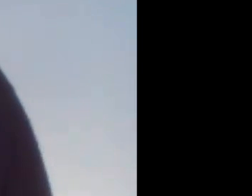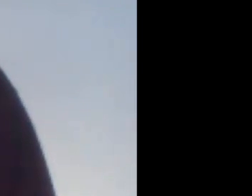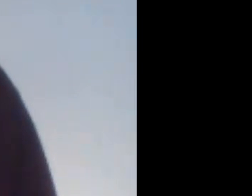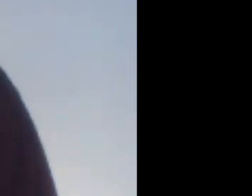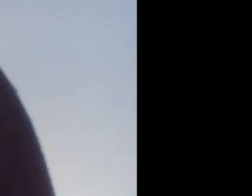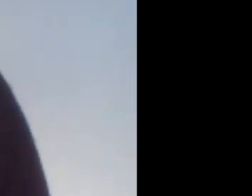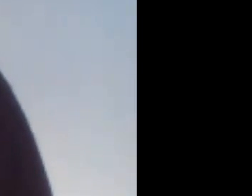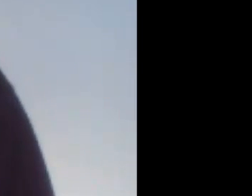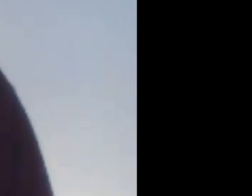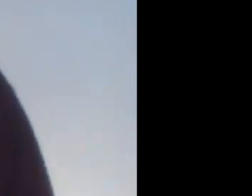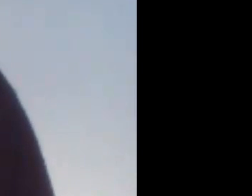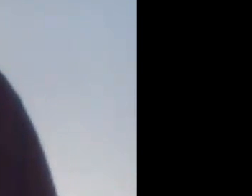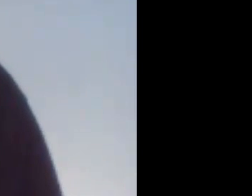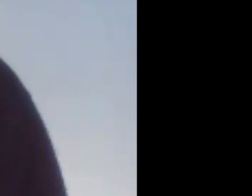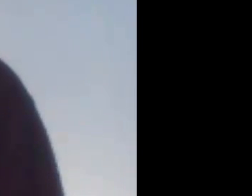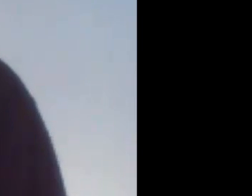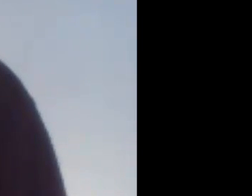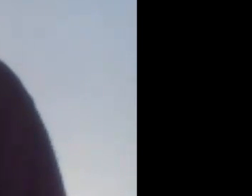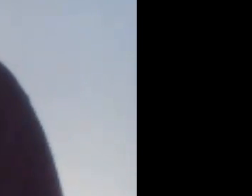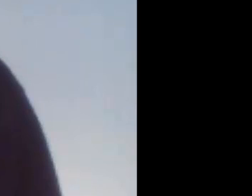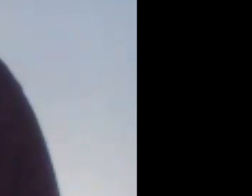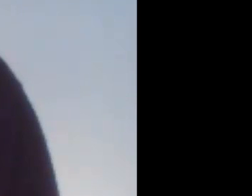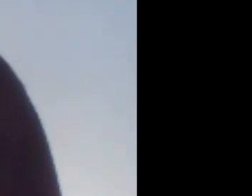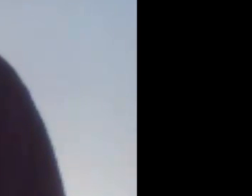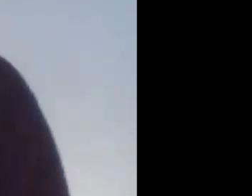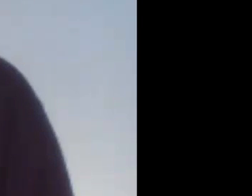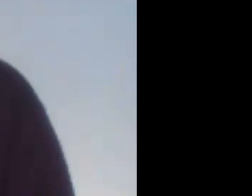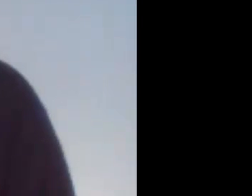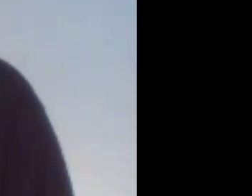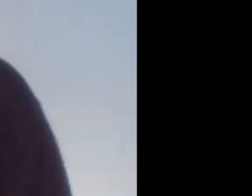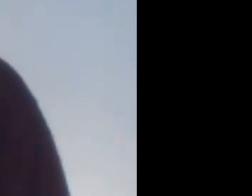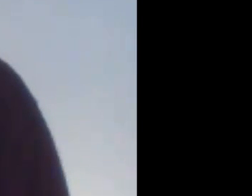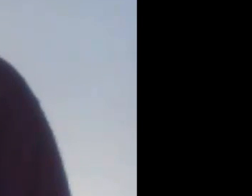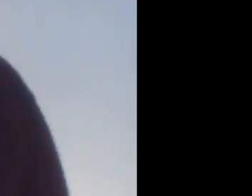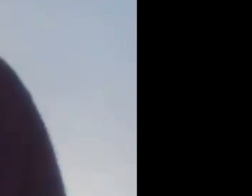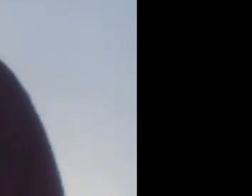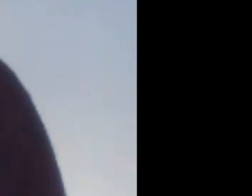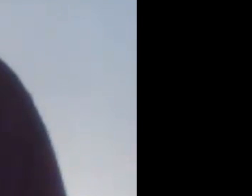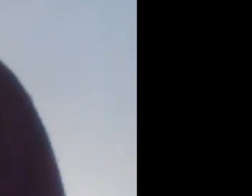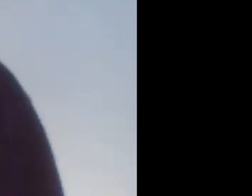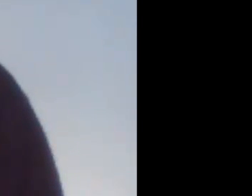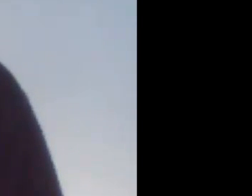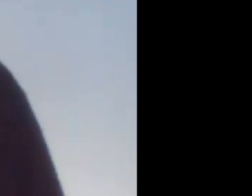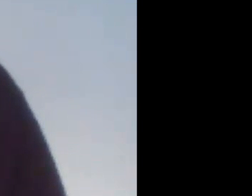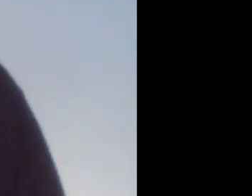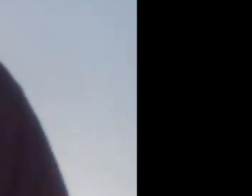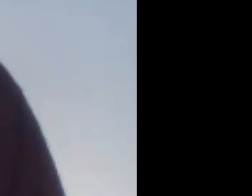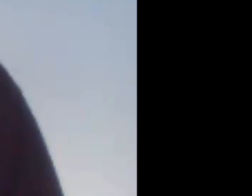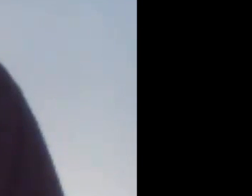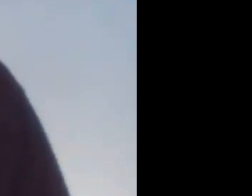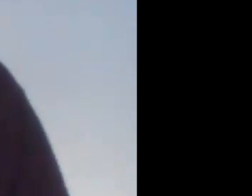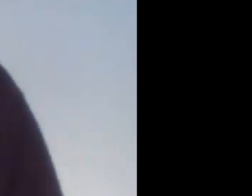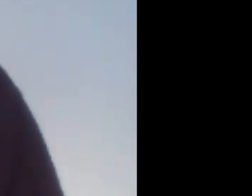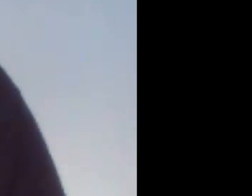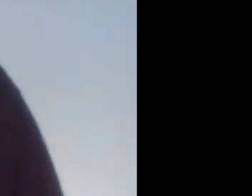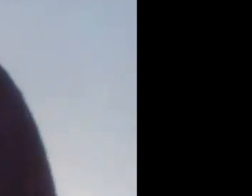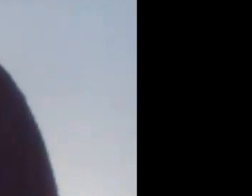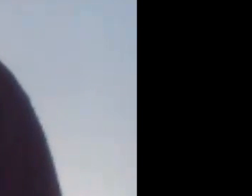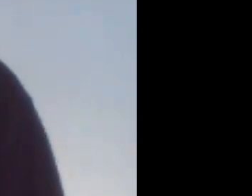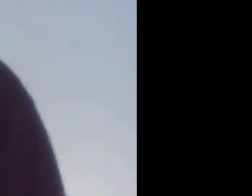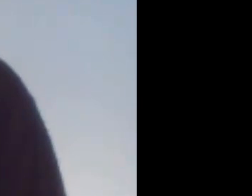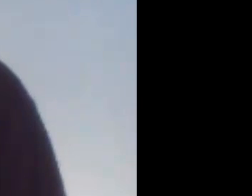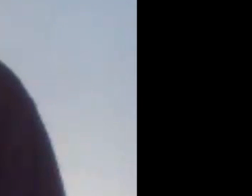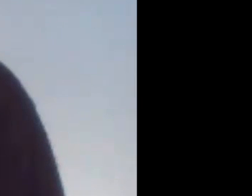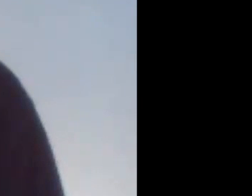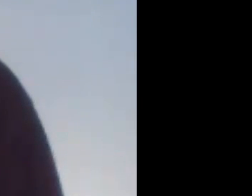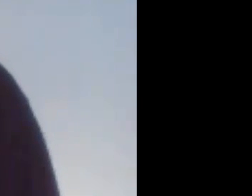the course of, or at least whenever you meet with me again, in the course of next class, we'll look again at lesson 1.25, but this time, or that time we'll look